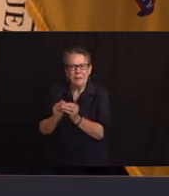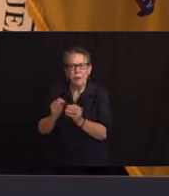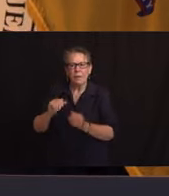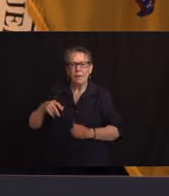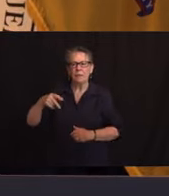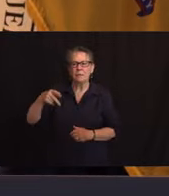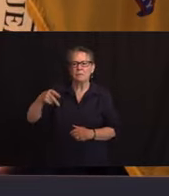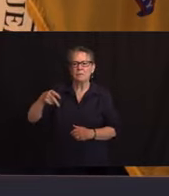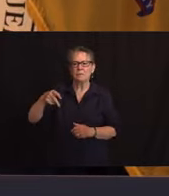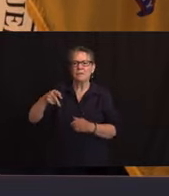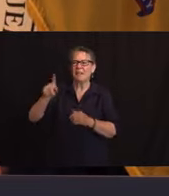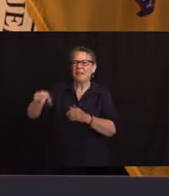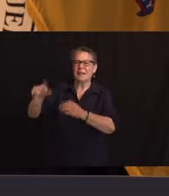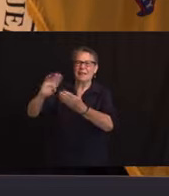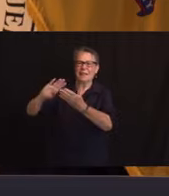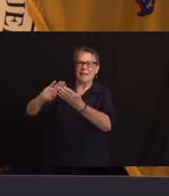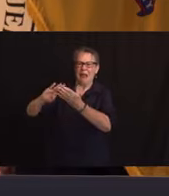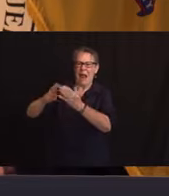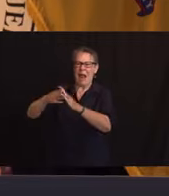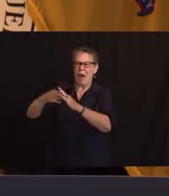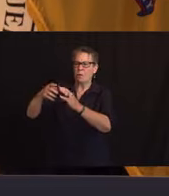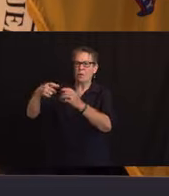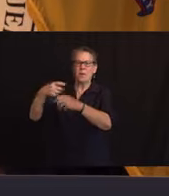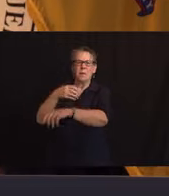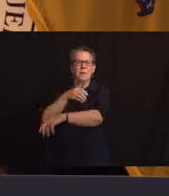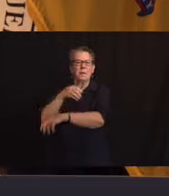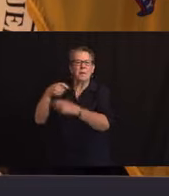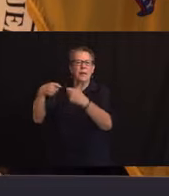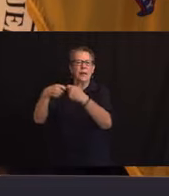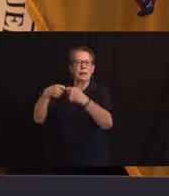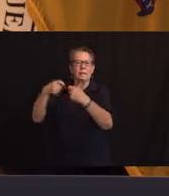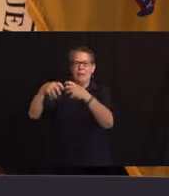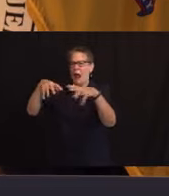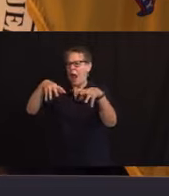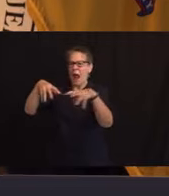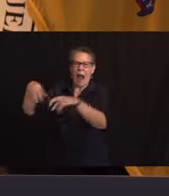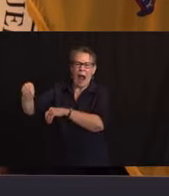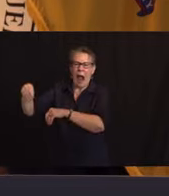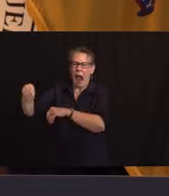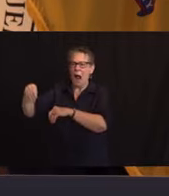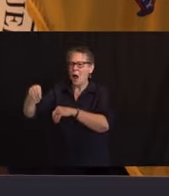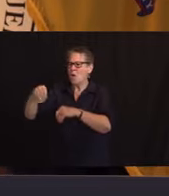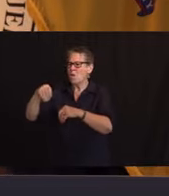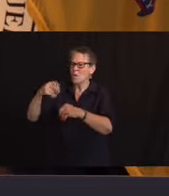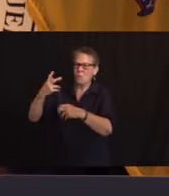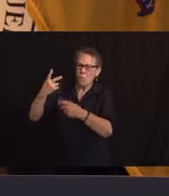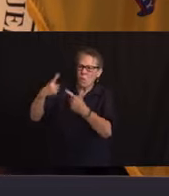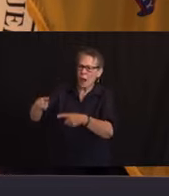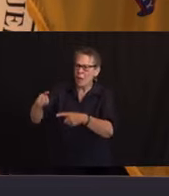for a couple of days. Apparently there's something to do with cables and or transmission